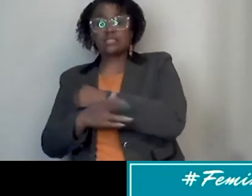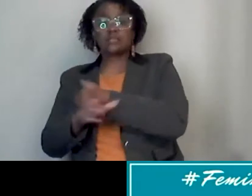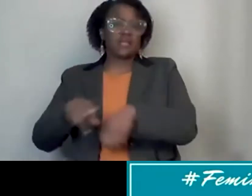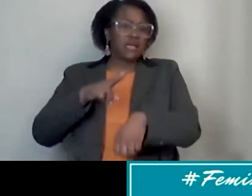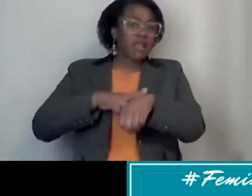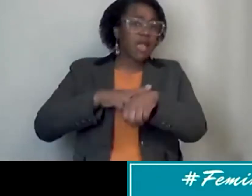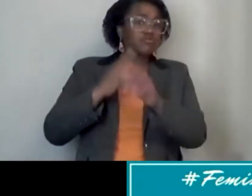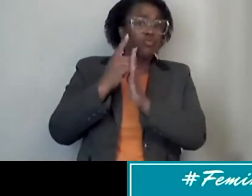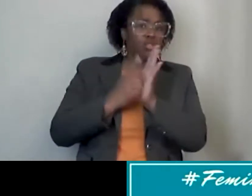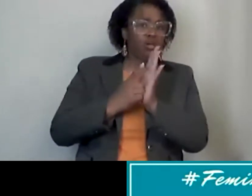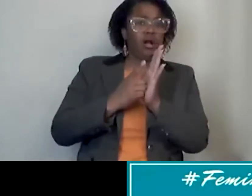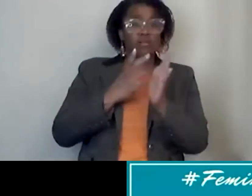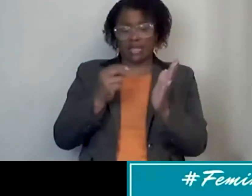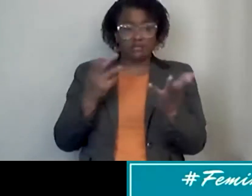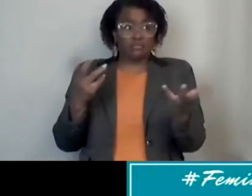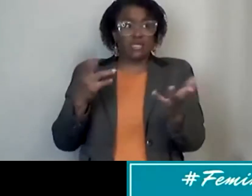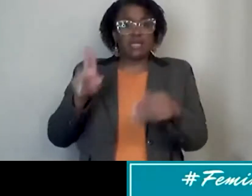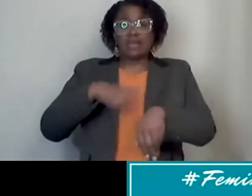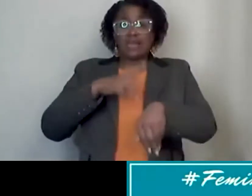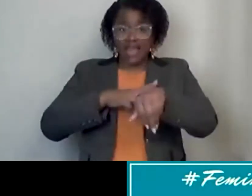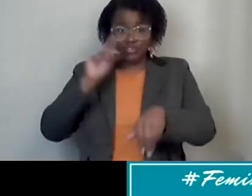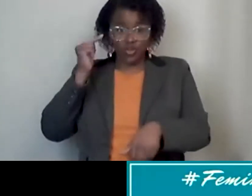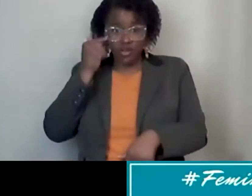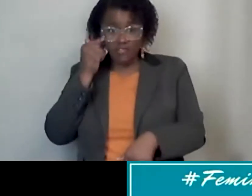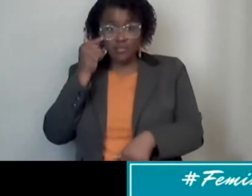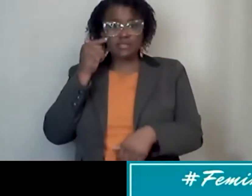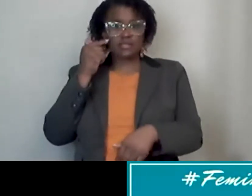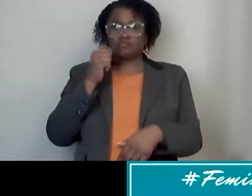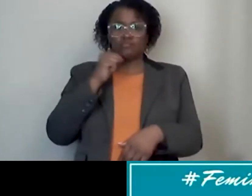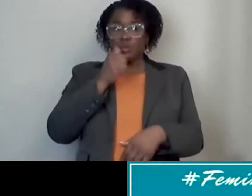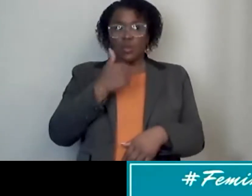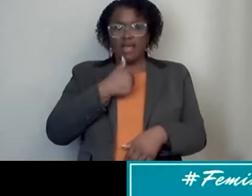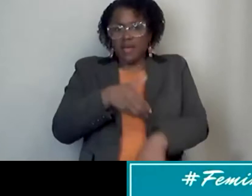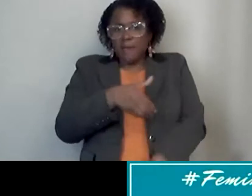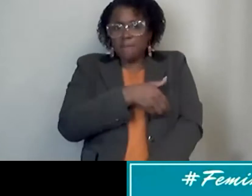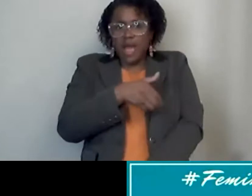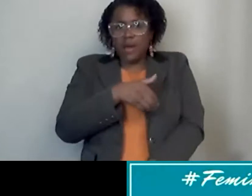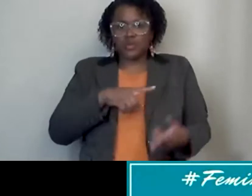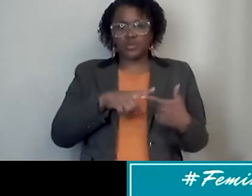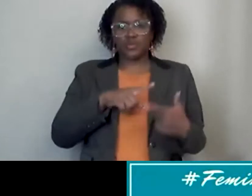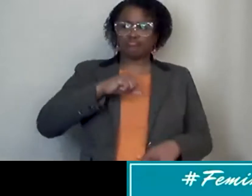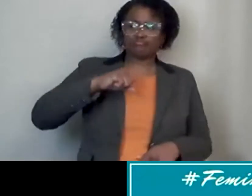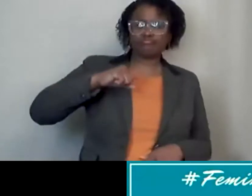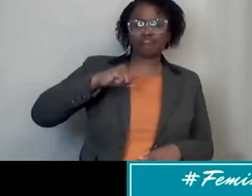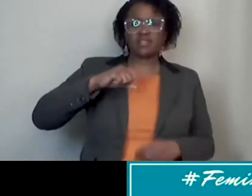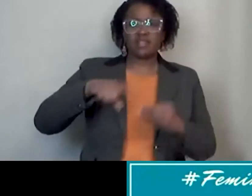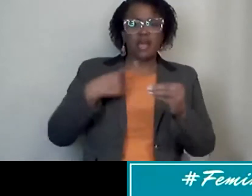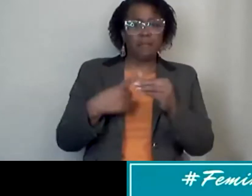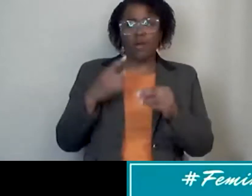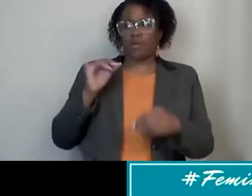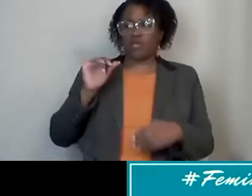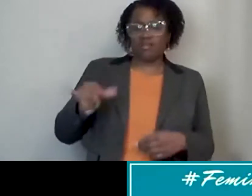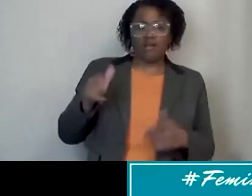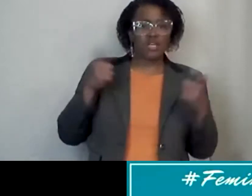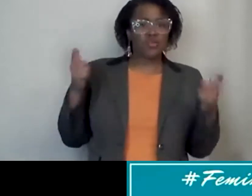national laws and even national governments and sovereignty don't have the power to push back on the